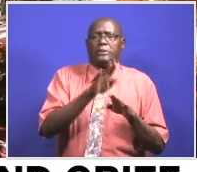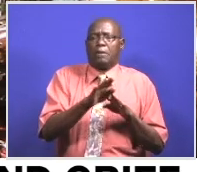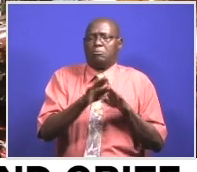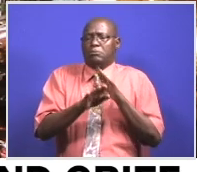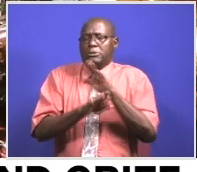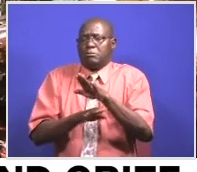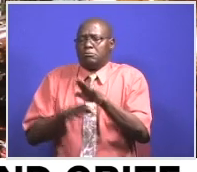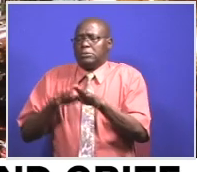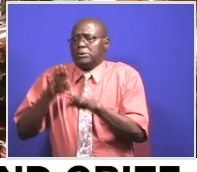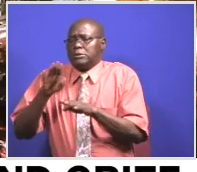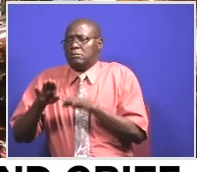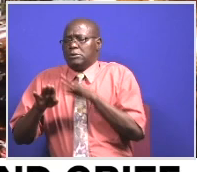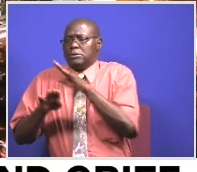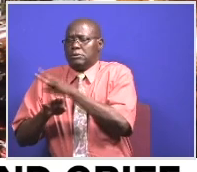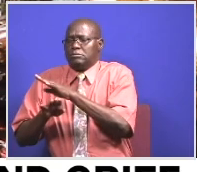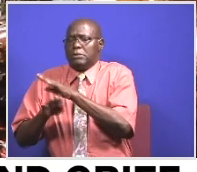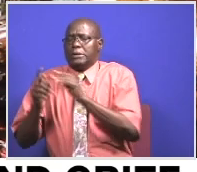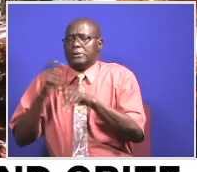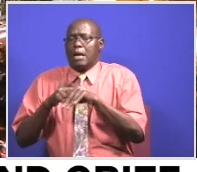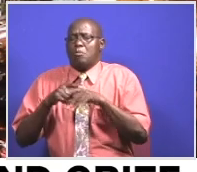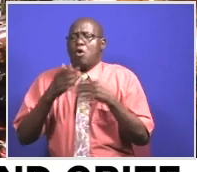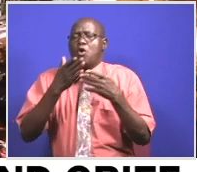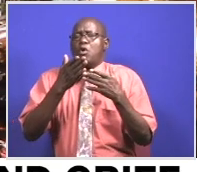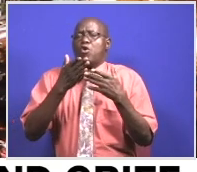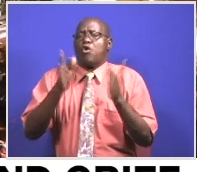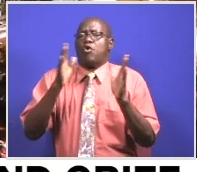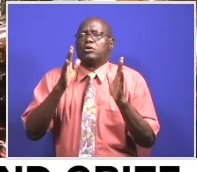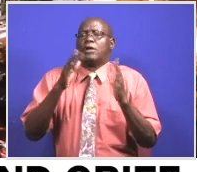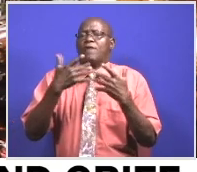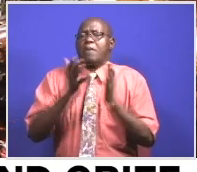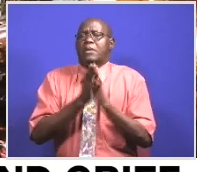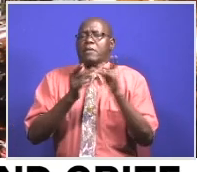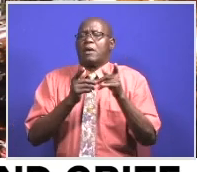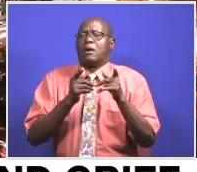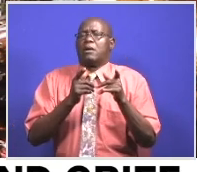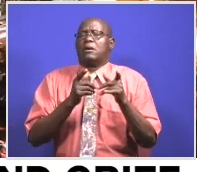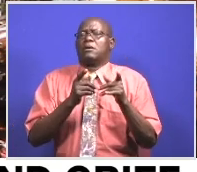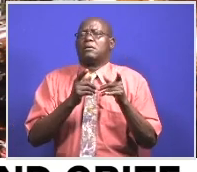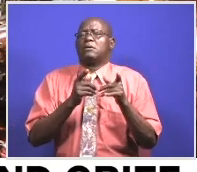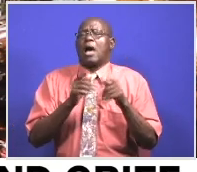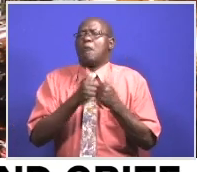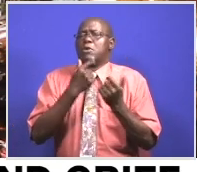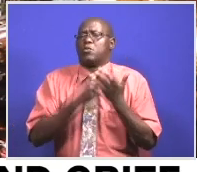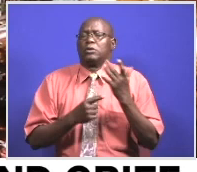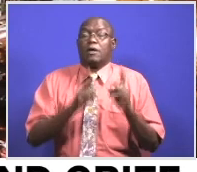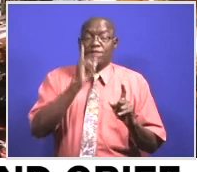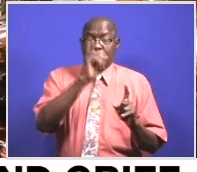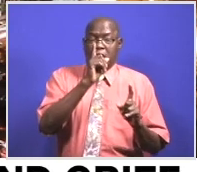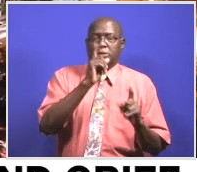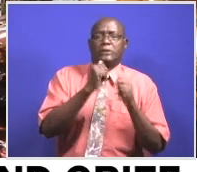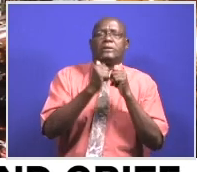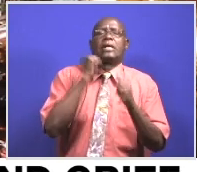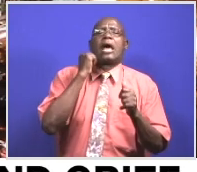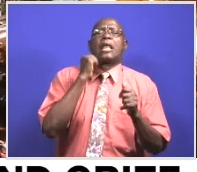in terms of when they have lost a loved one? The first stage, as I said, is denial. You are